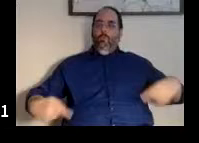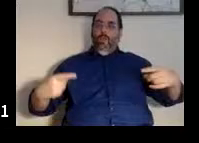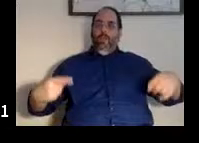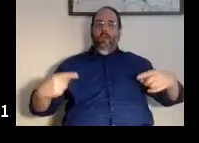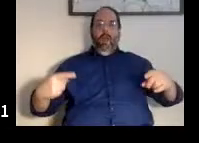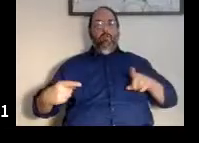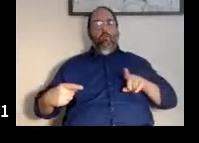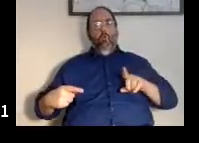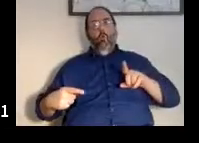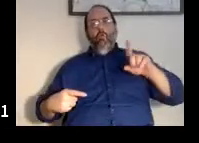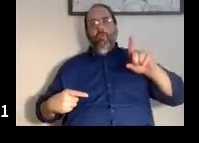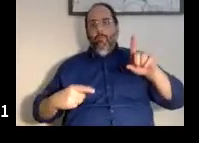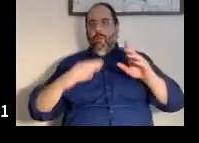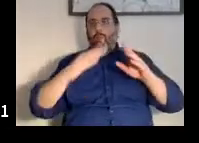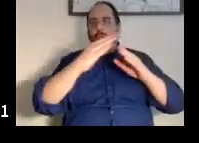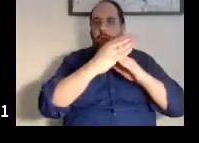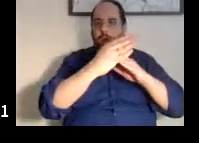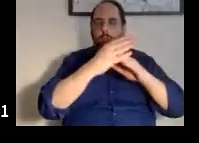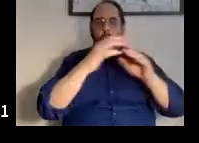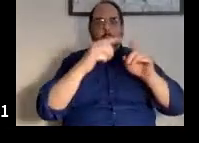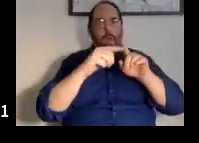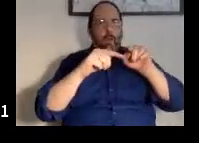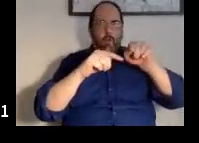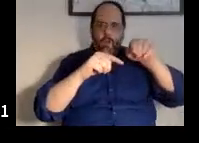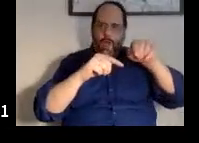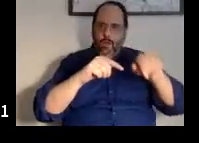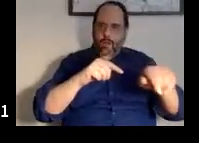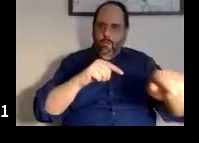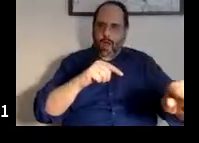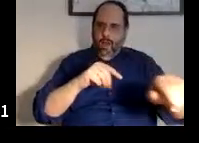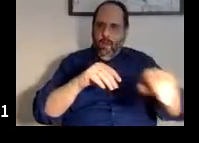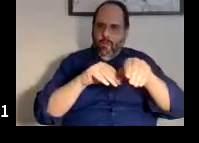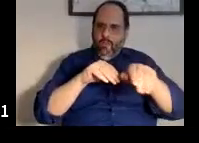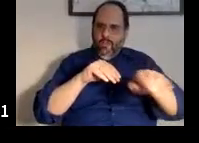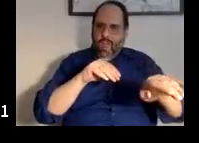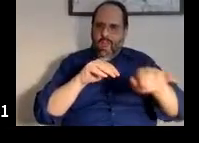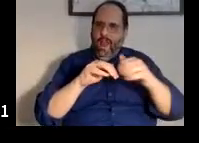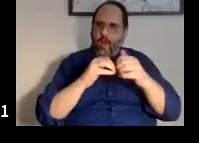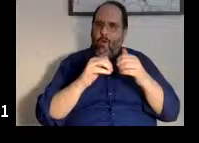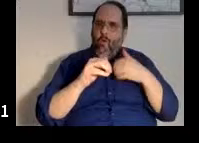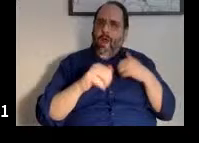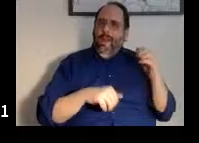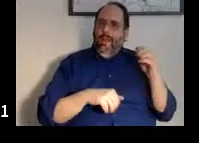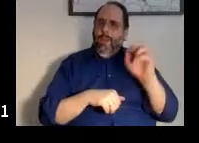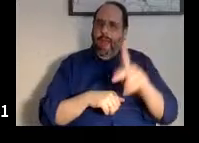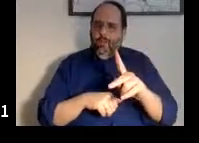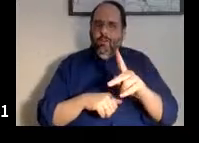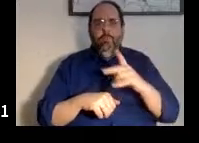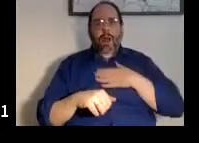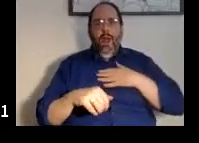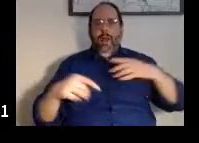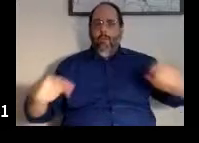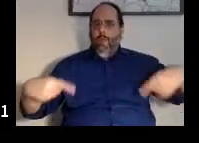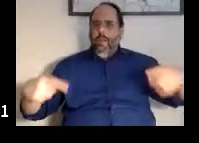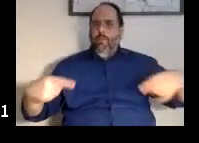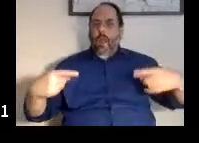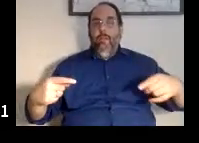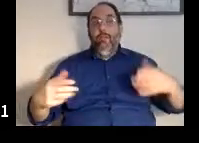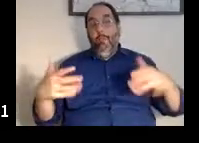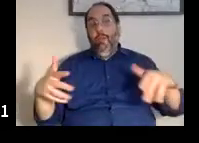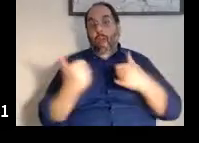top, how when I exit at the bottom of the slide, do I get to my mobility device? Or can be challenging. You'd have to